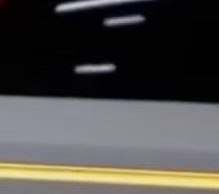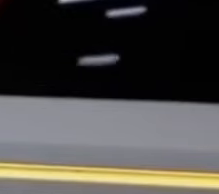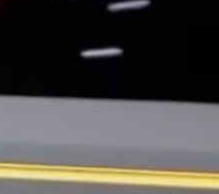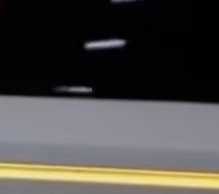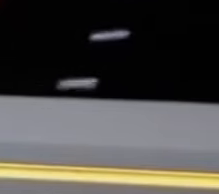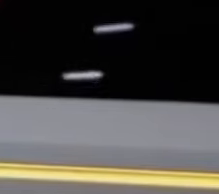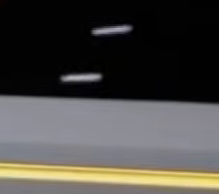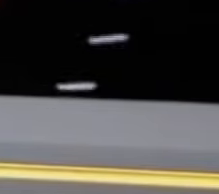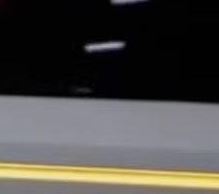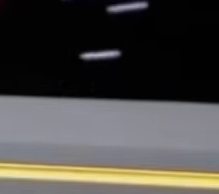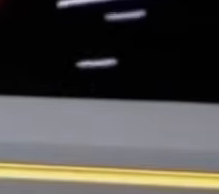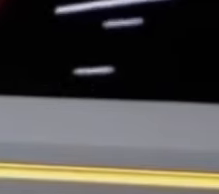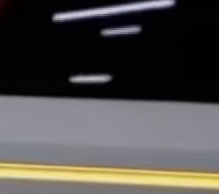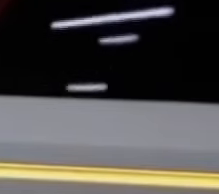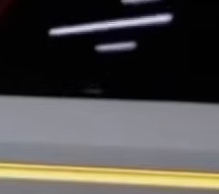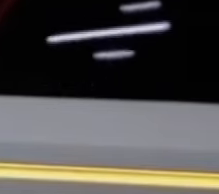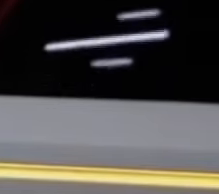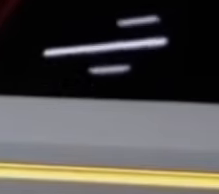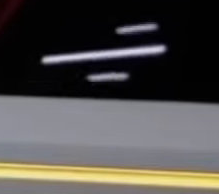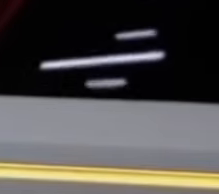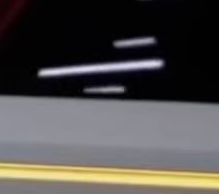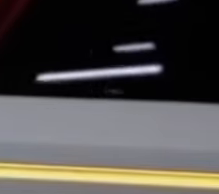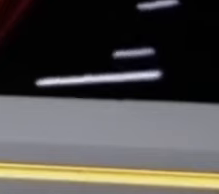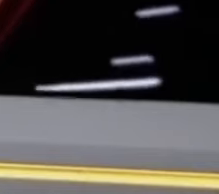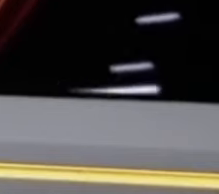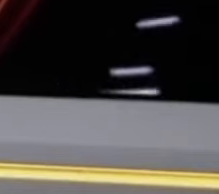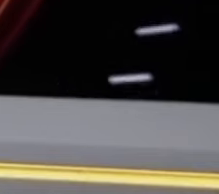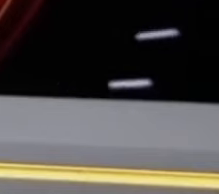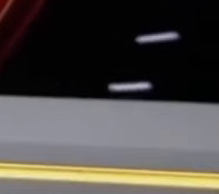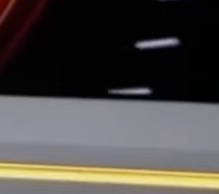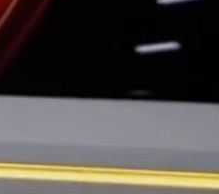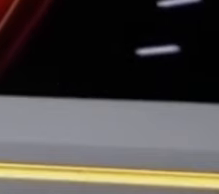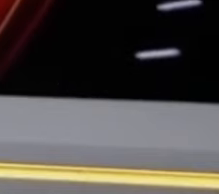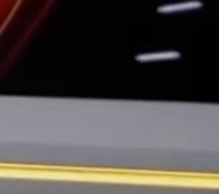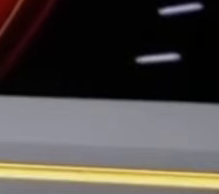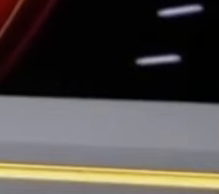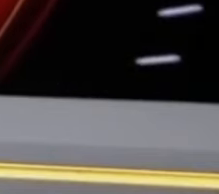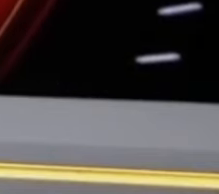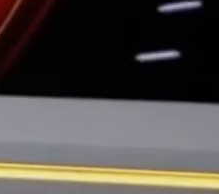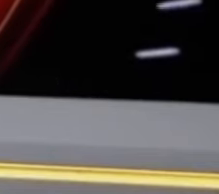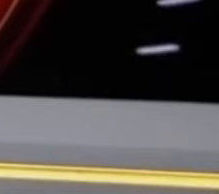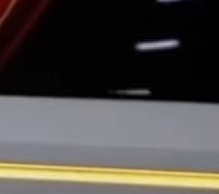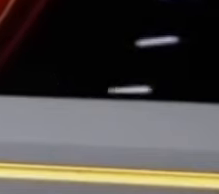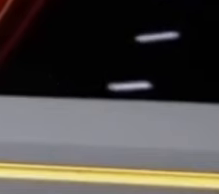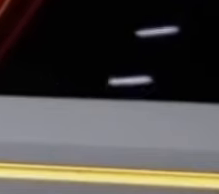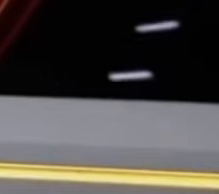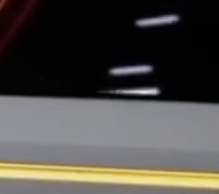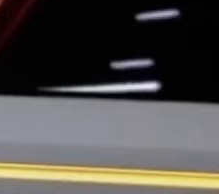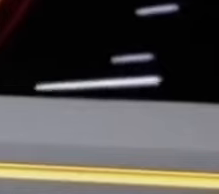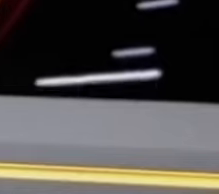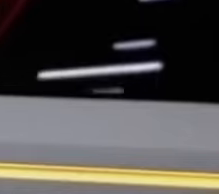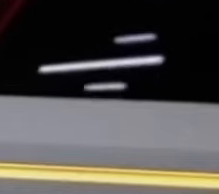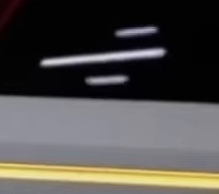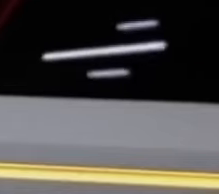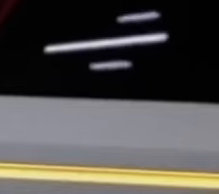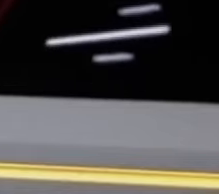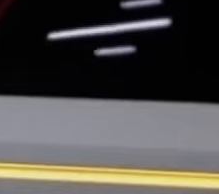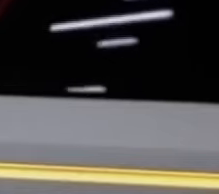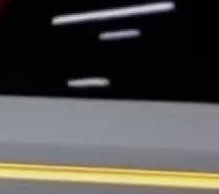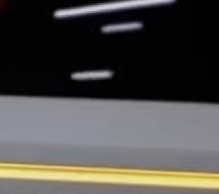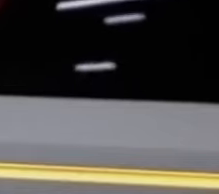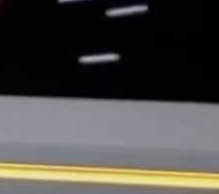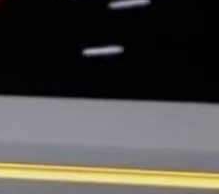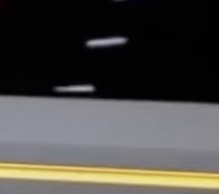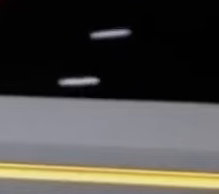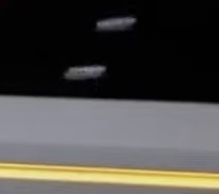to Caracas, Venezuela, where President Nicolás Maduro offered statements from the Sol del Perú hall of the Miraflores Palace during